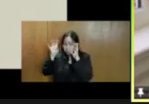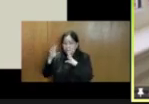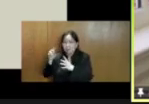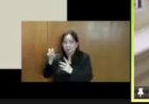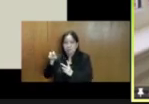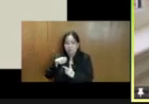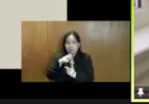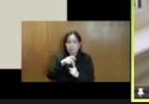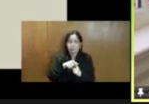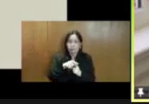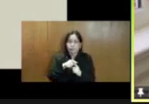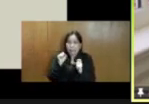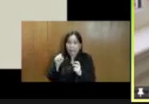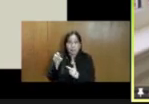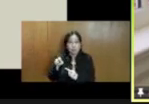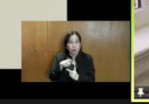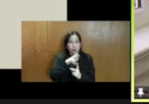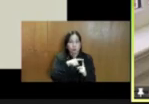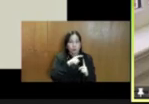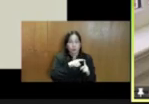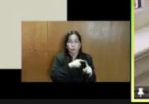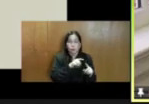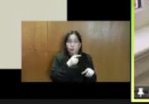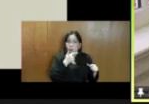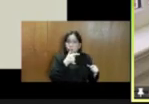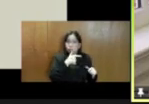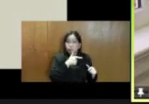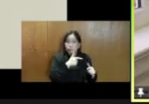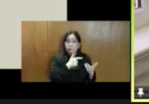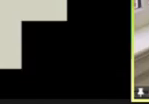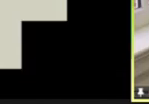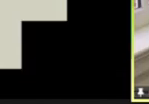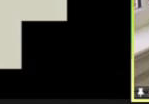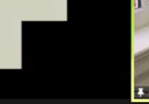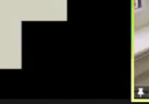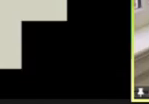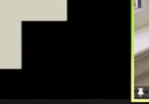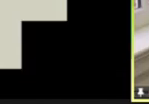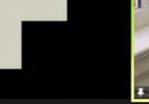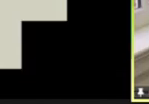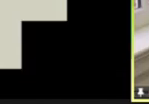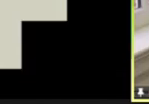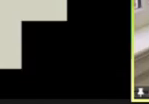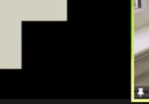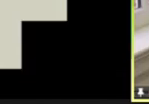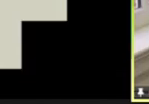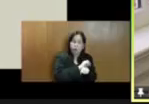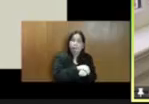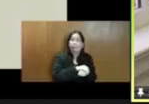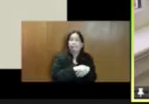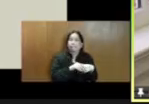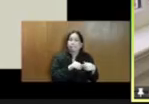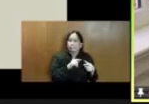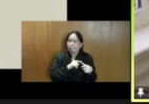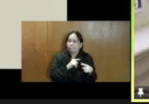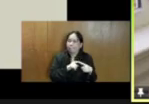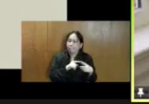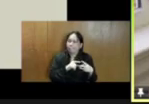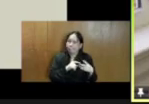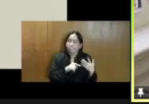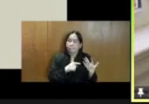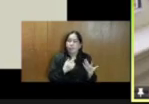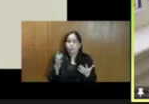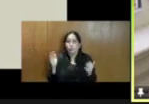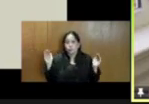seamlessly to these new green jobs that we're observing. So what we find is that dirty to